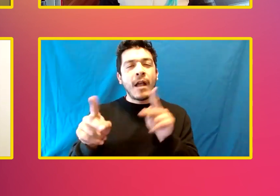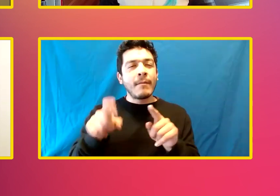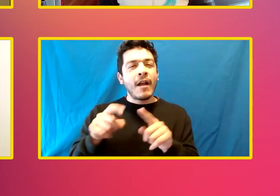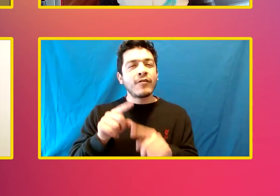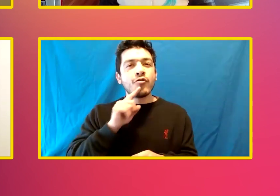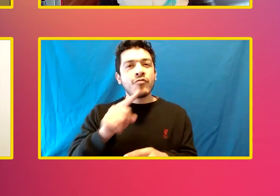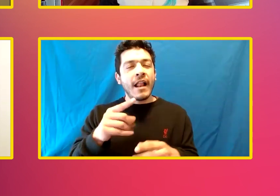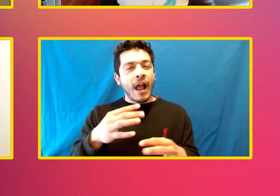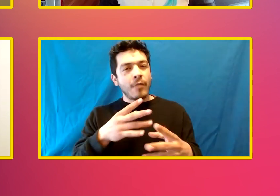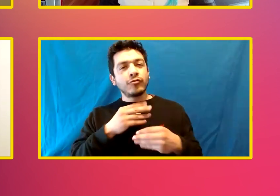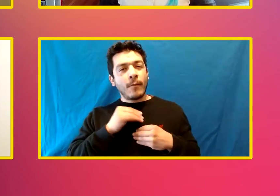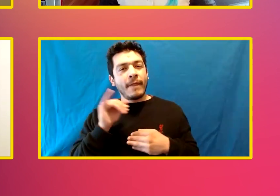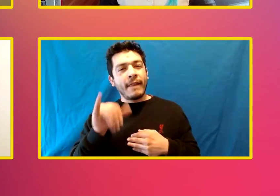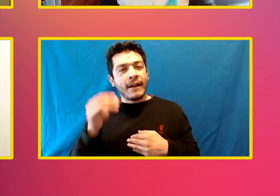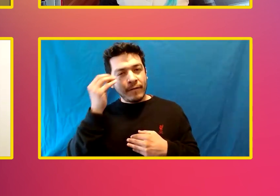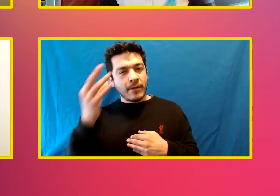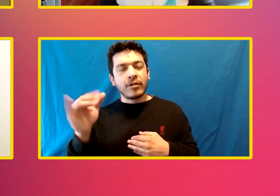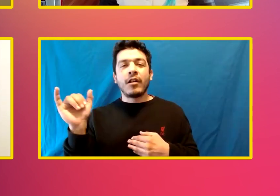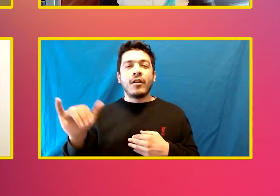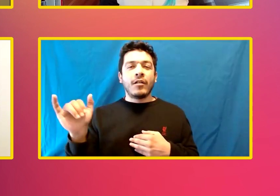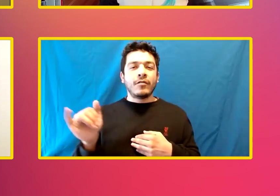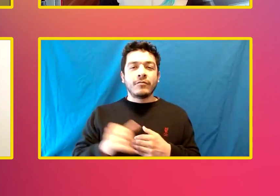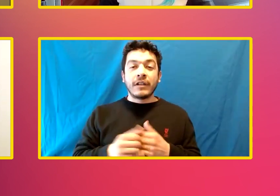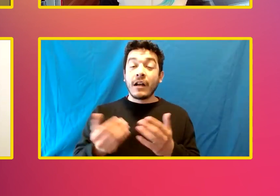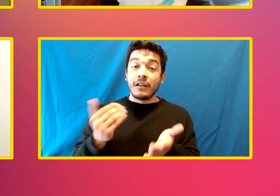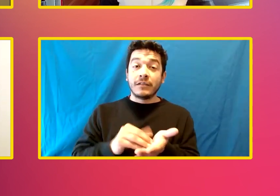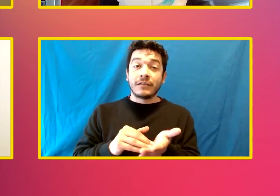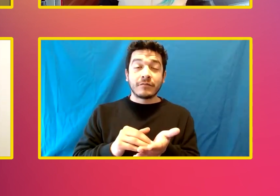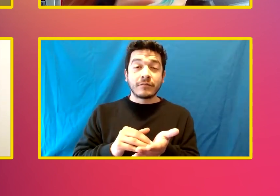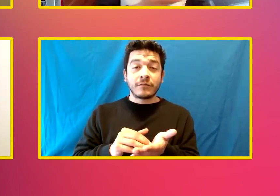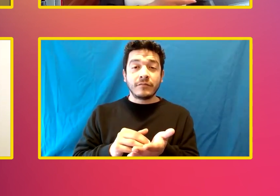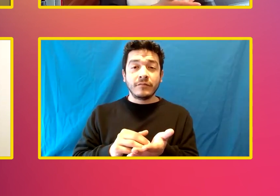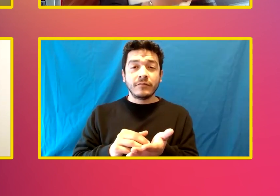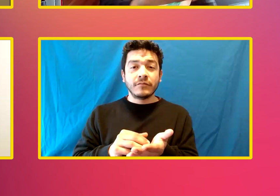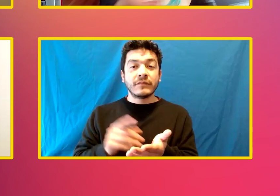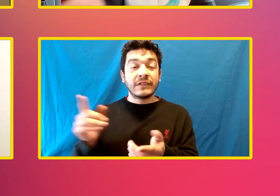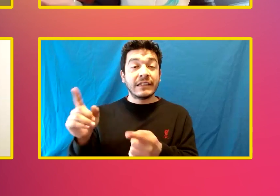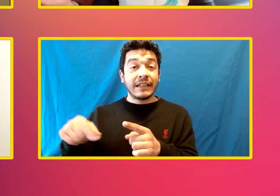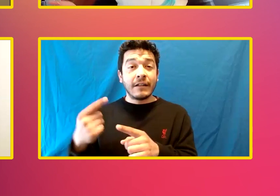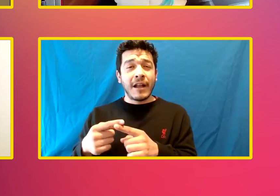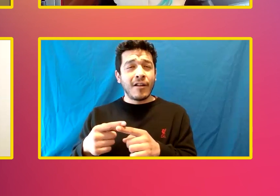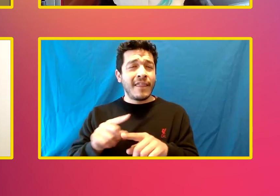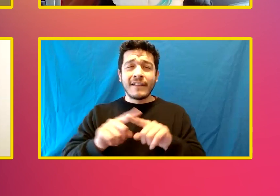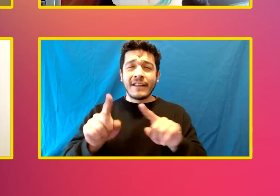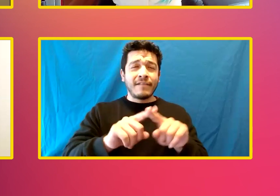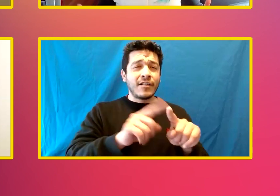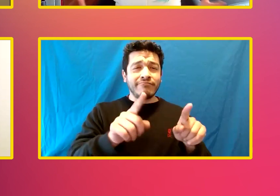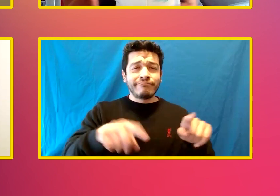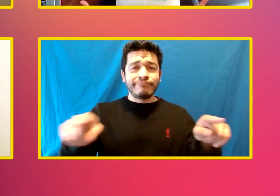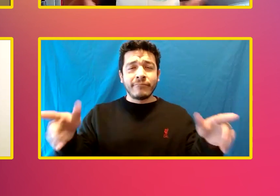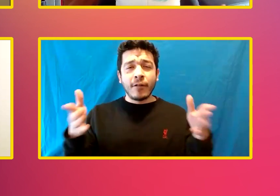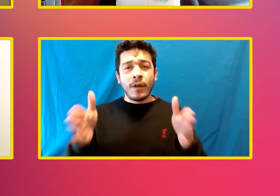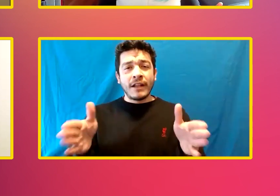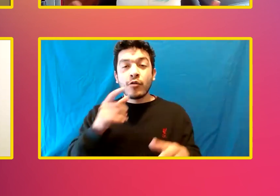to absorb it, right? mm, Diversity, again, is about the various ways in